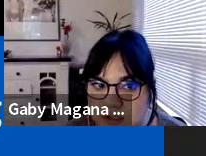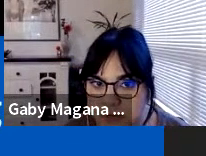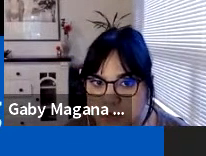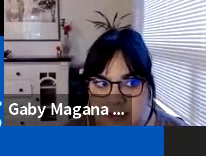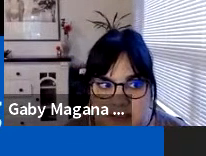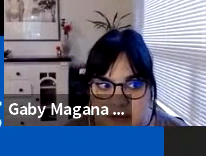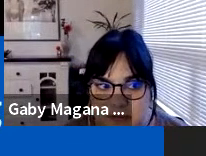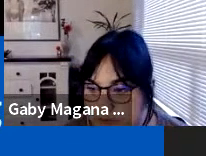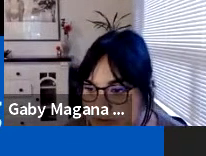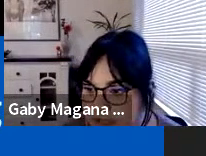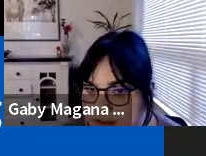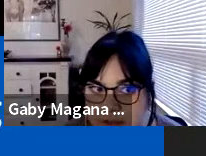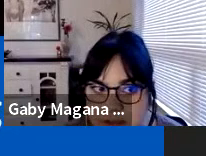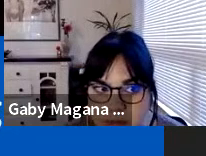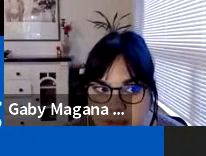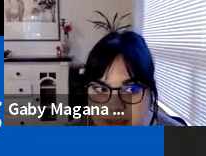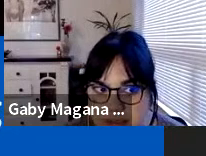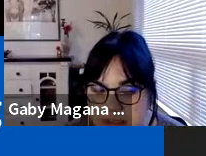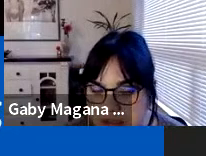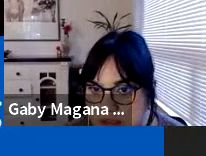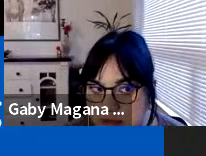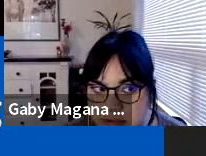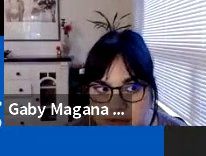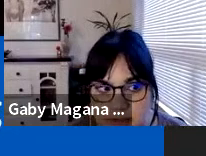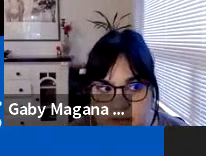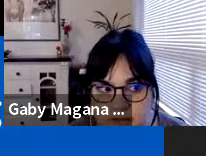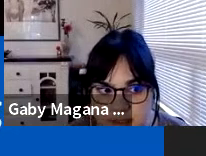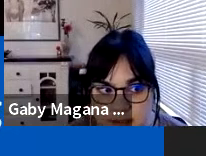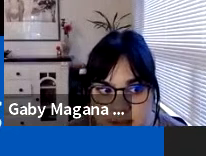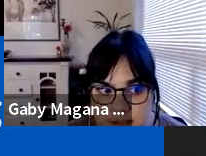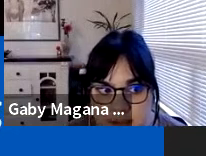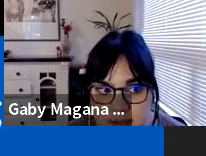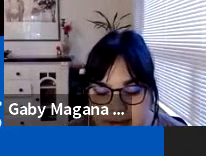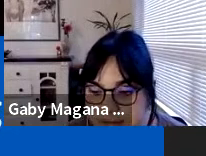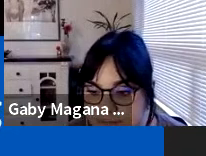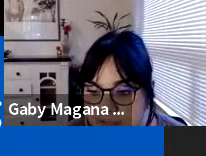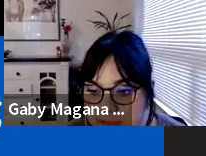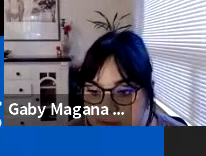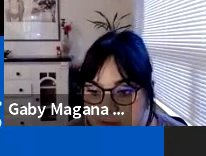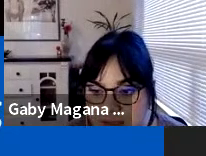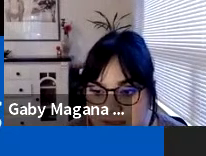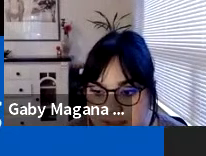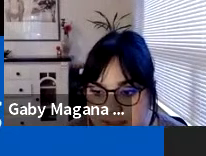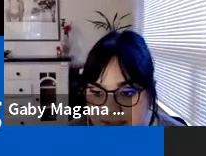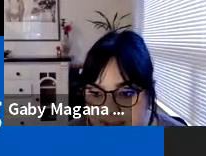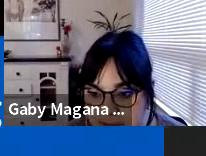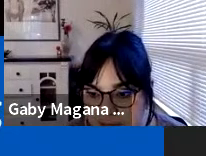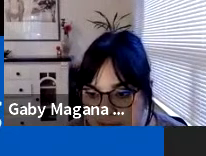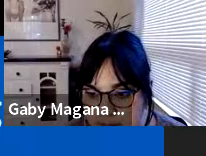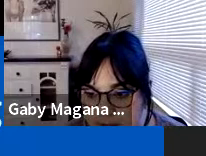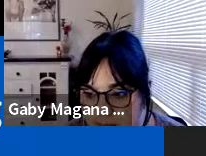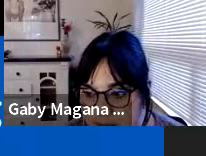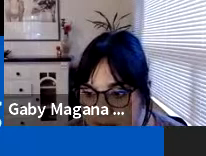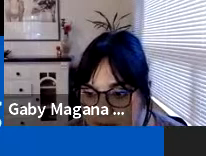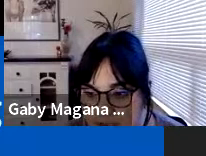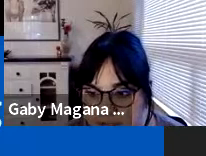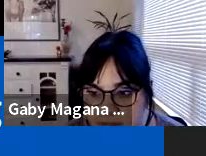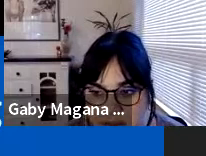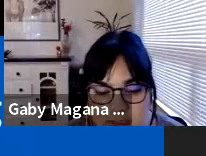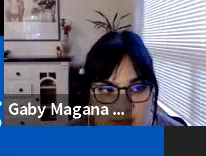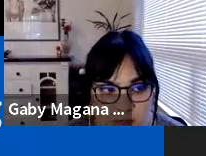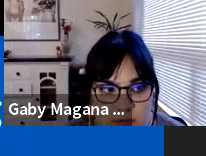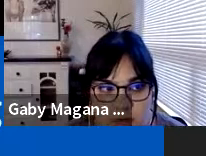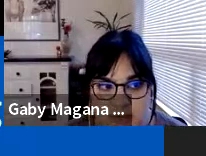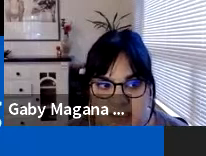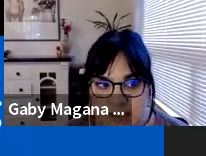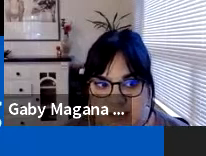and make sure that we can see your full name and organization on your screen. If you are a CSC member, it'd be great